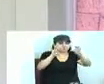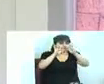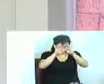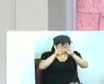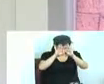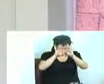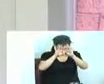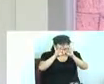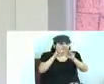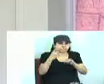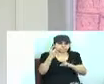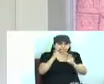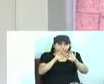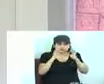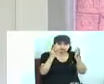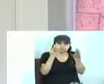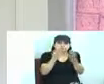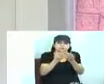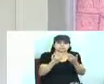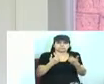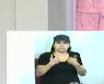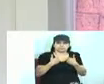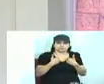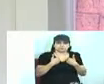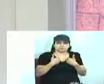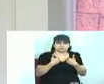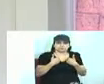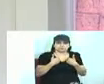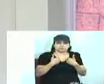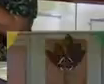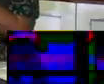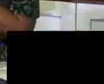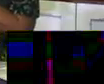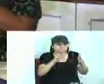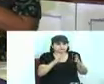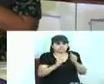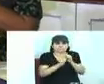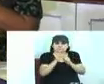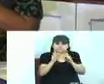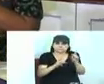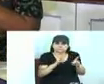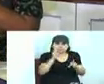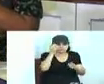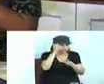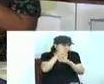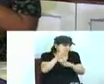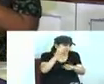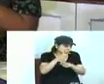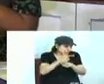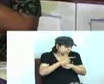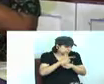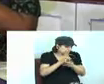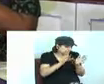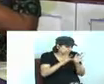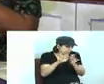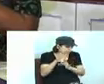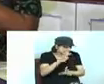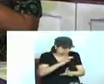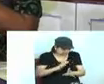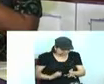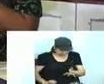The one family we have, God, let everyone, sisters and brothers, in Jesus